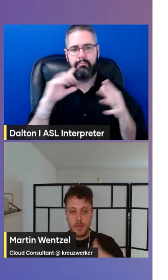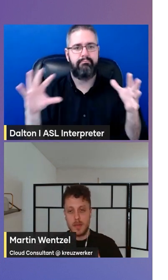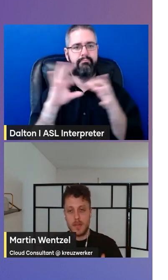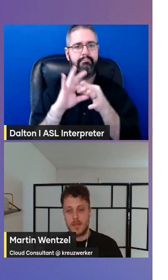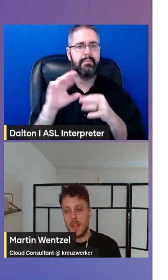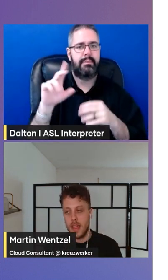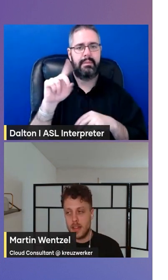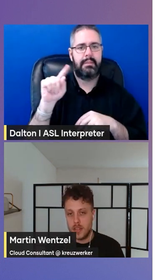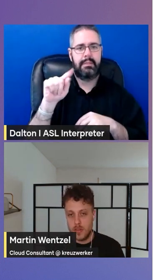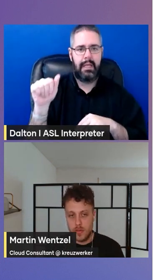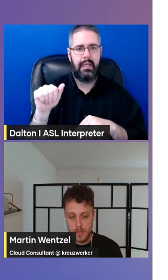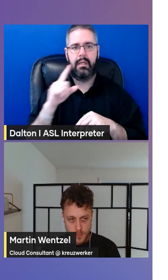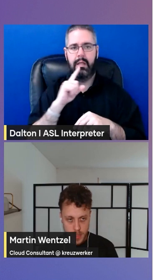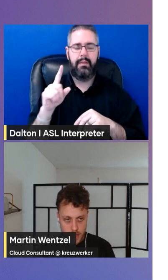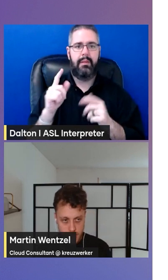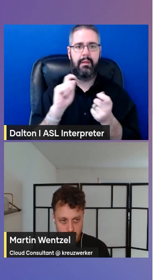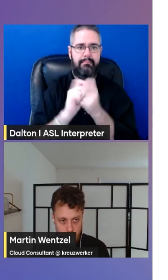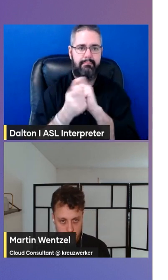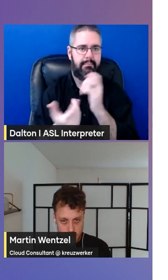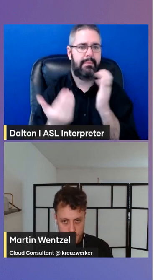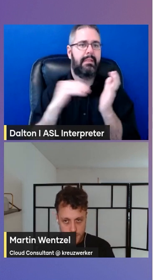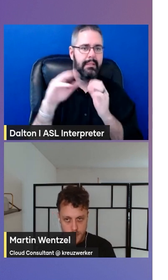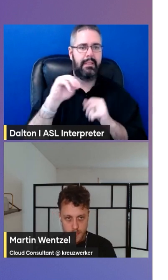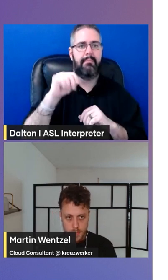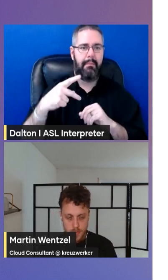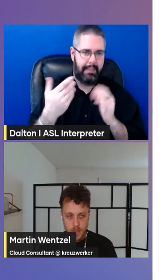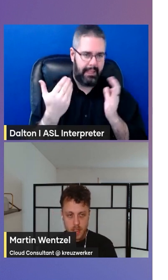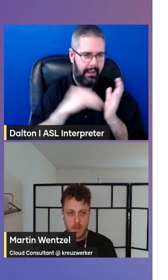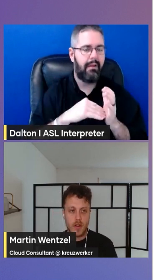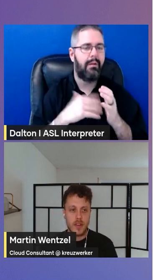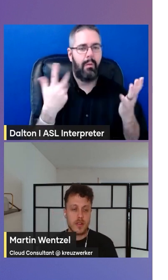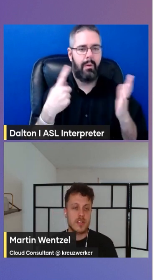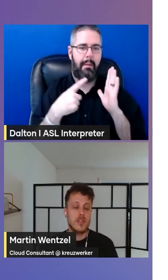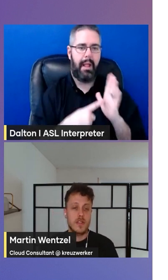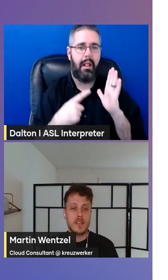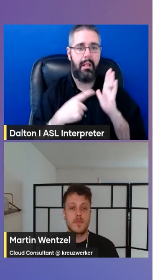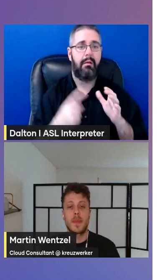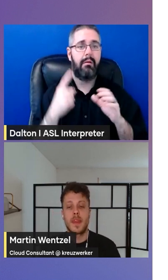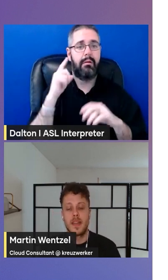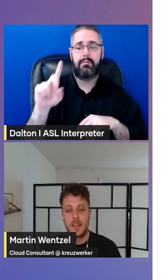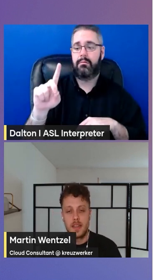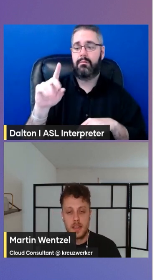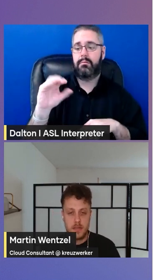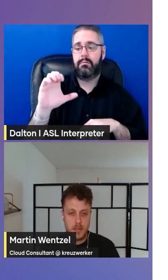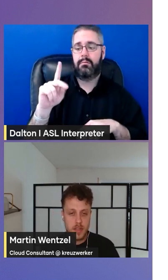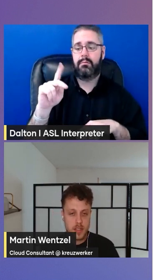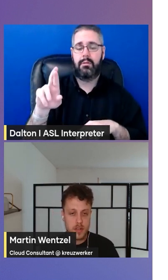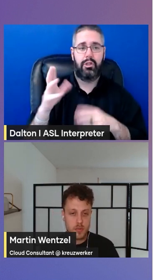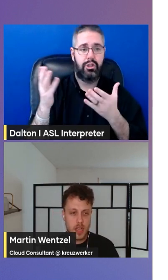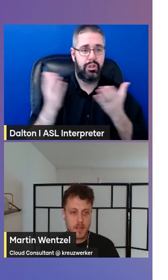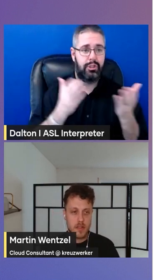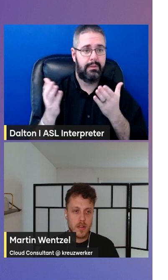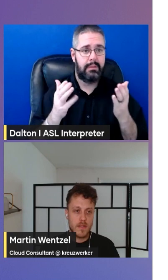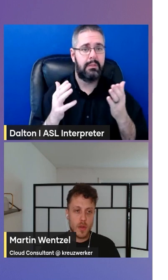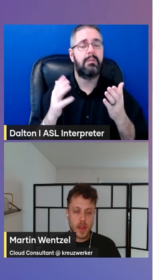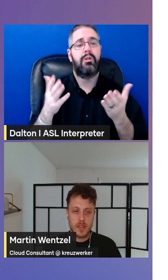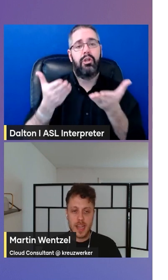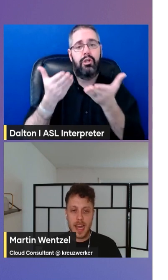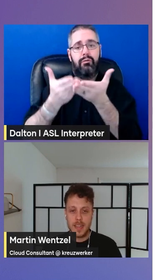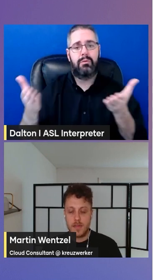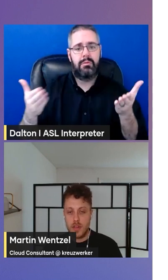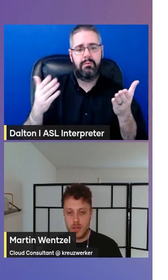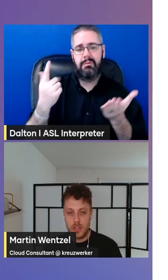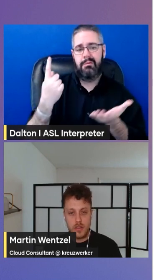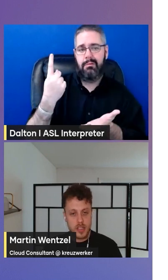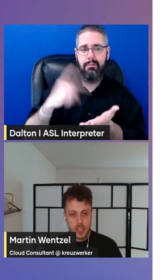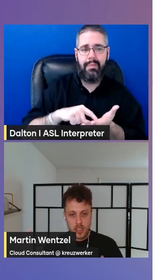and remap. And so, as an example, for the Docker service resource, we have around 1,000